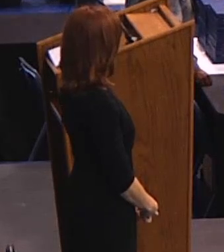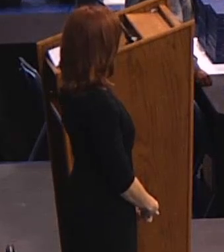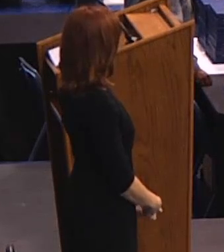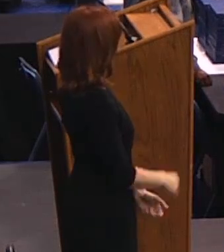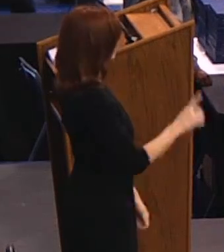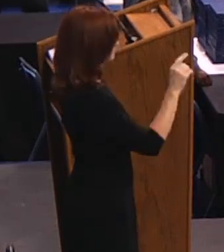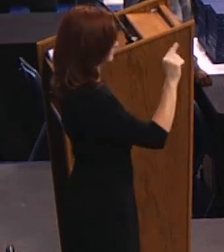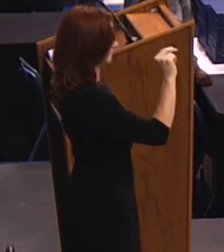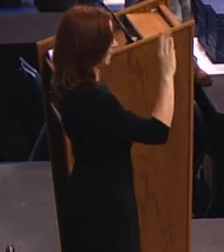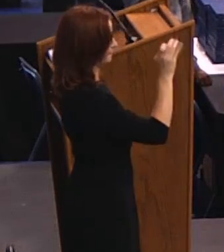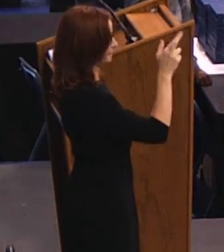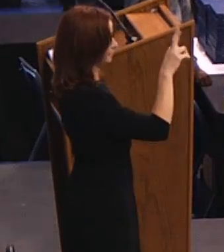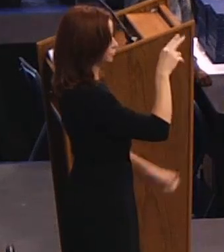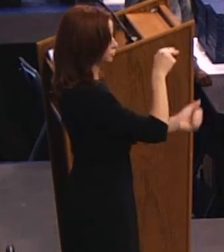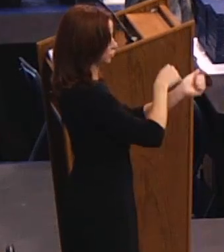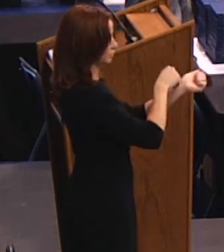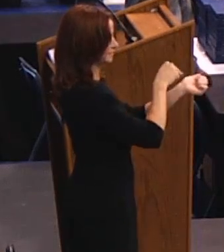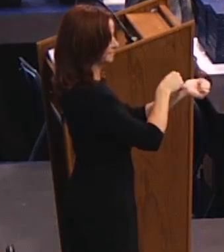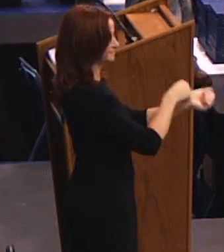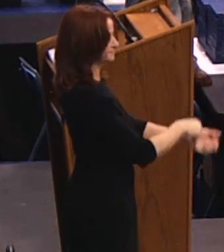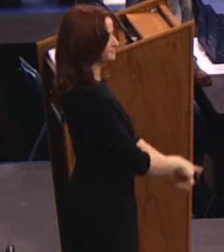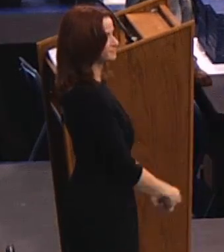Dan Baker, nursing.